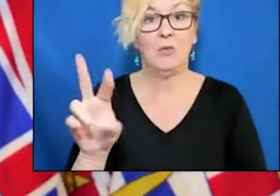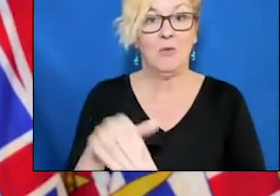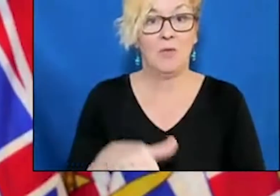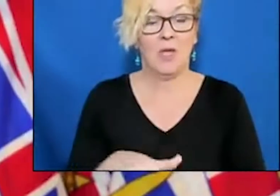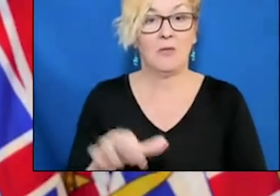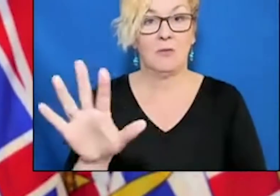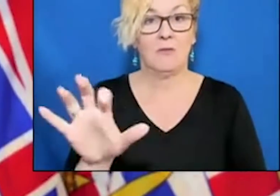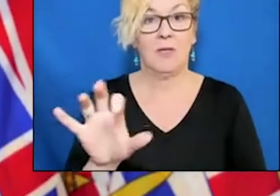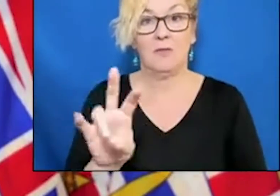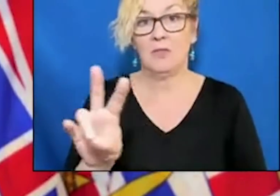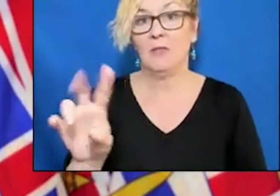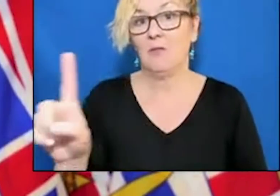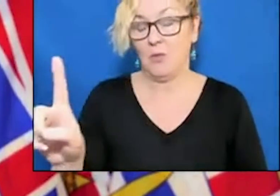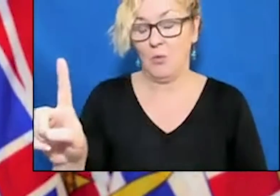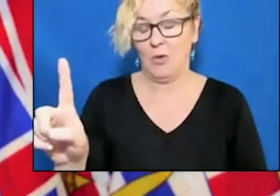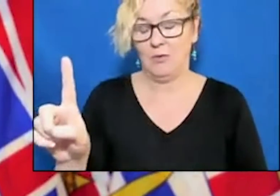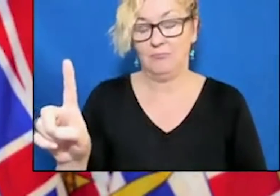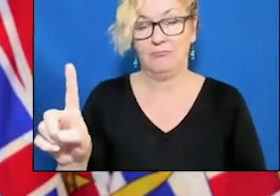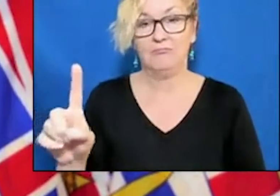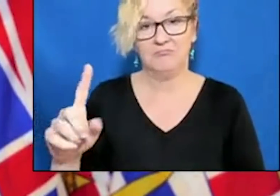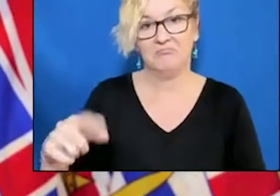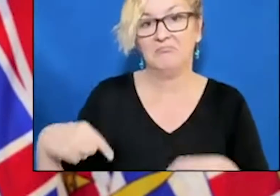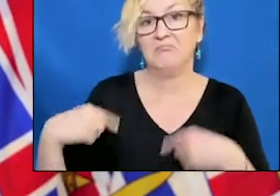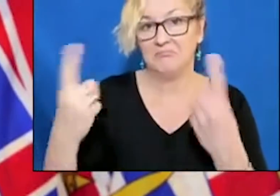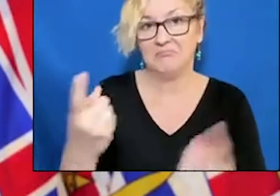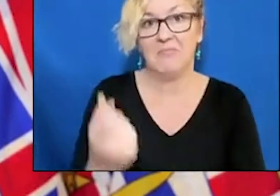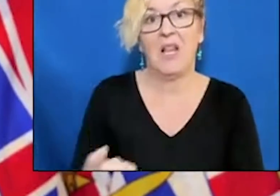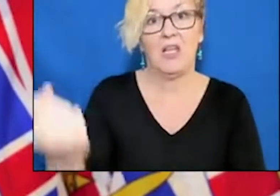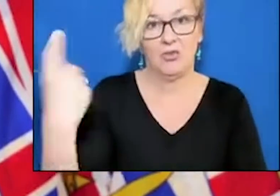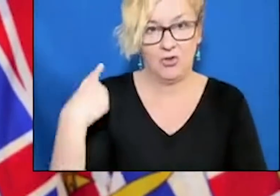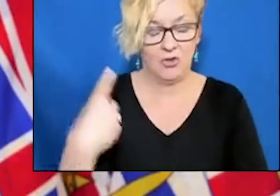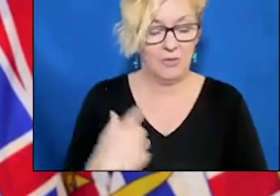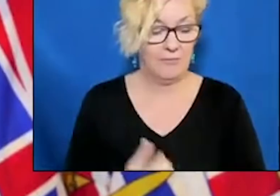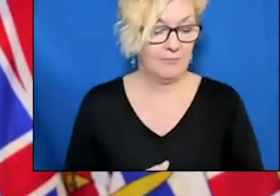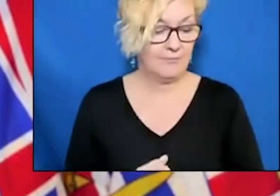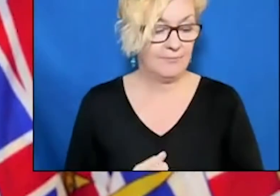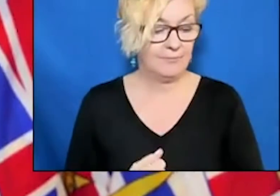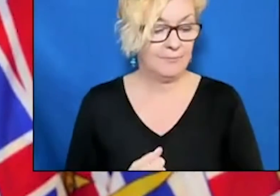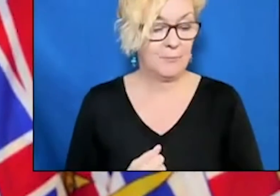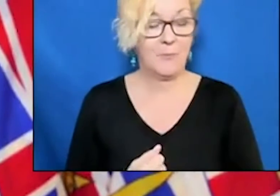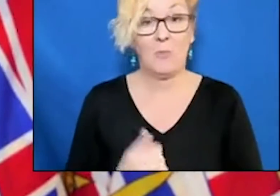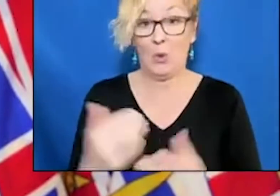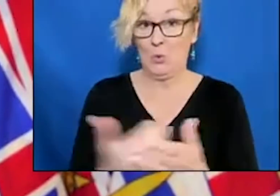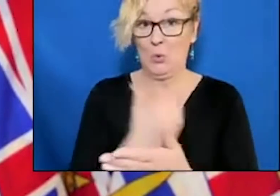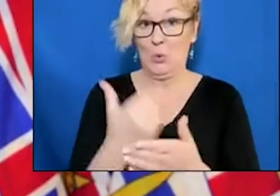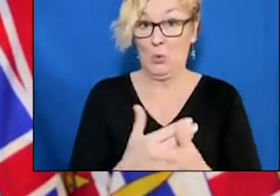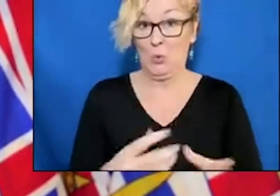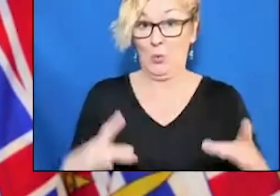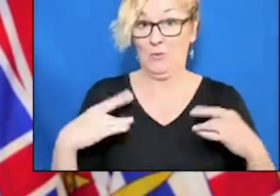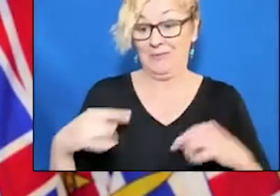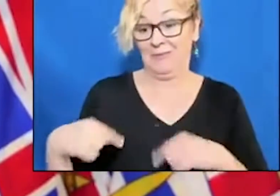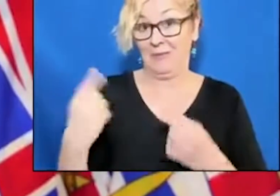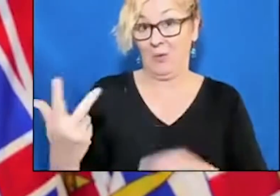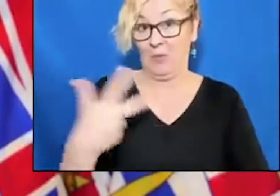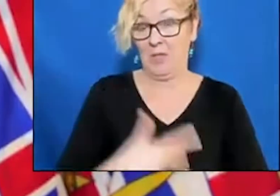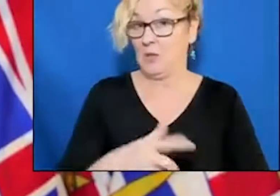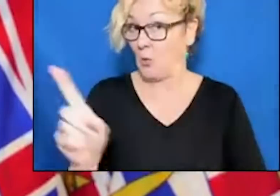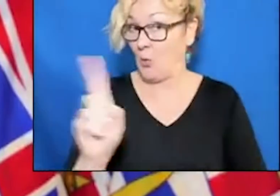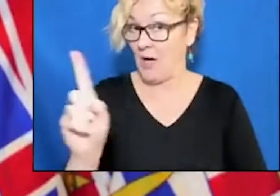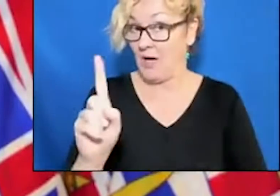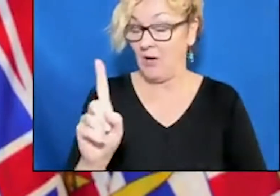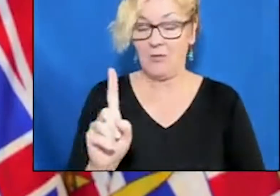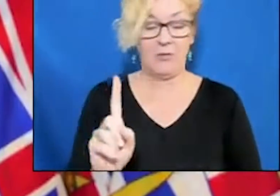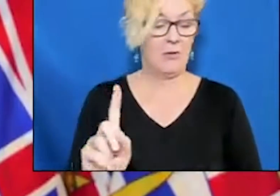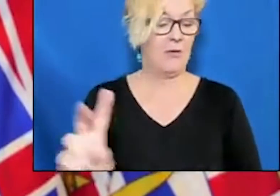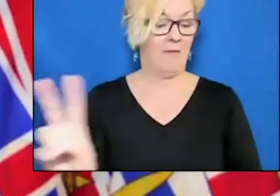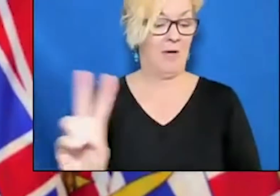92,571 in British Columbia since this pandemic started. Of the new cases, 469 are in Vancouver Coastal